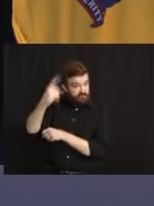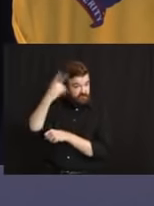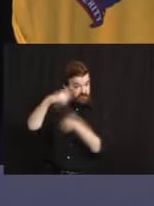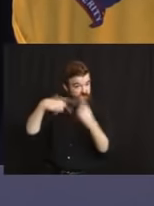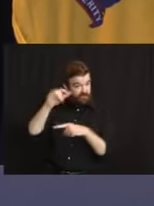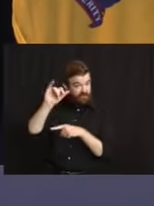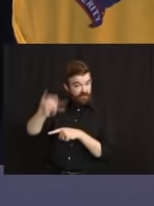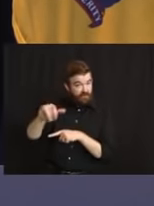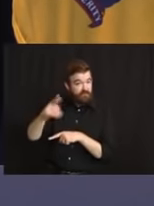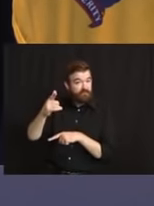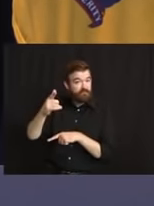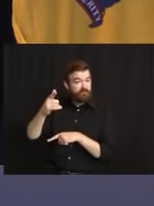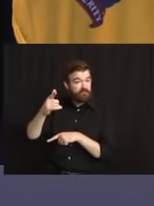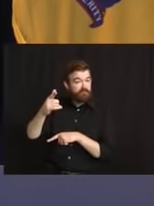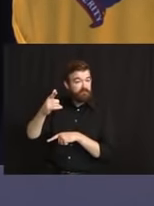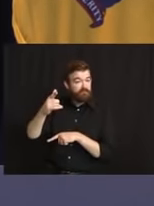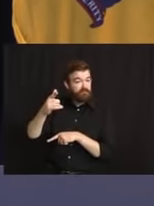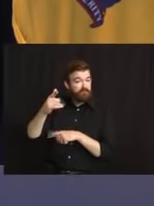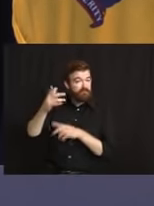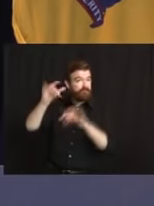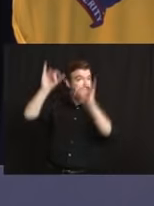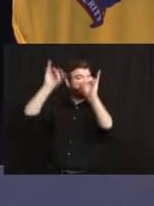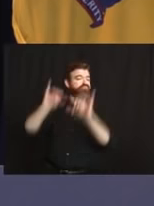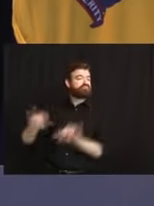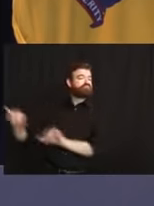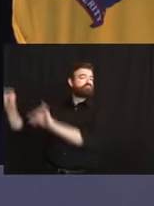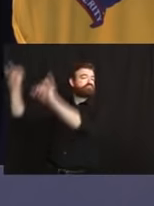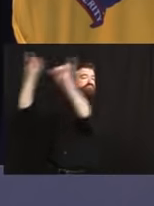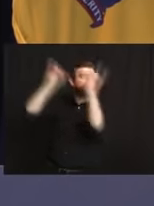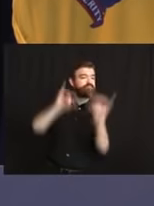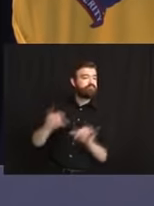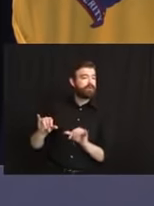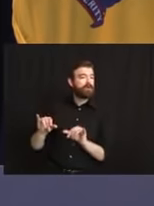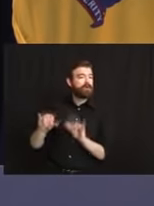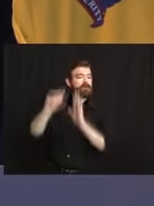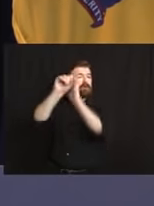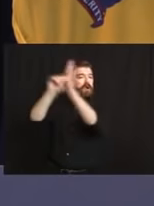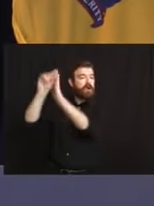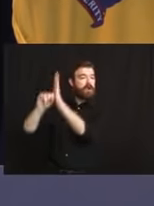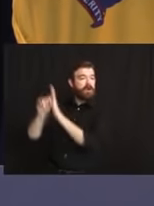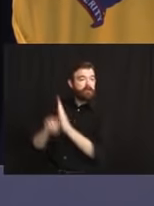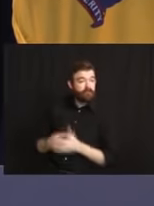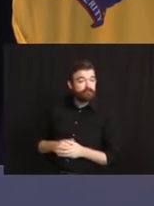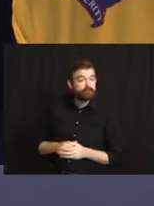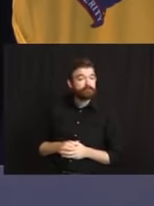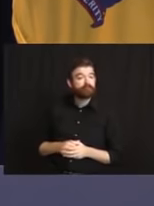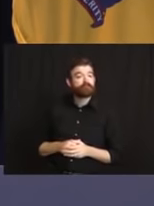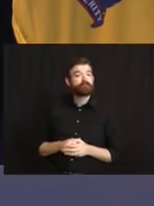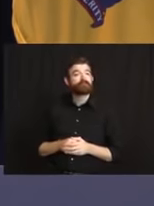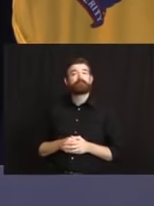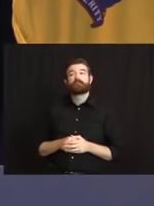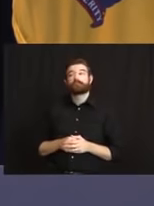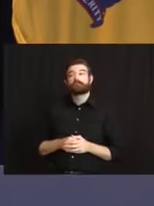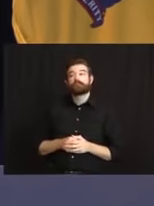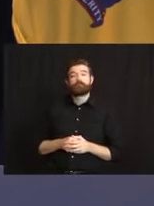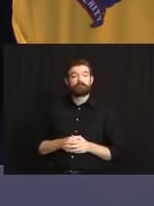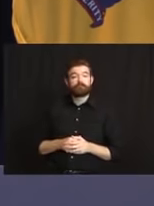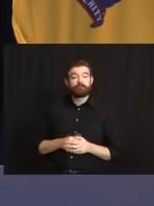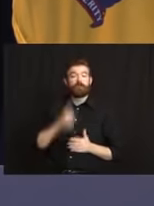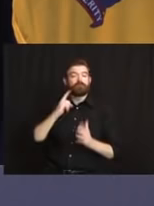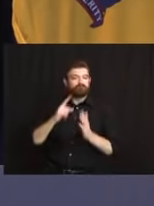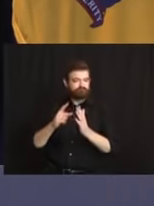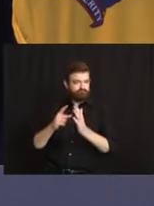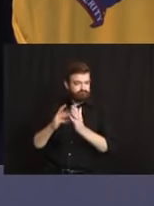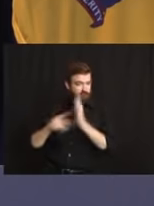of your gubernatorial colleagues have made it mandatory to wear masks in their state. Right now, you've made it a suggestion. Is that something you've thought